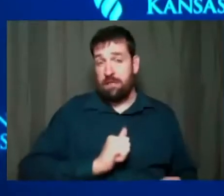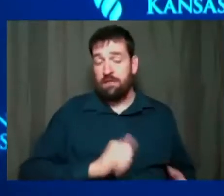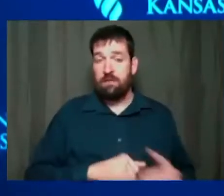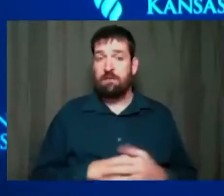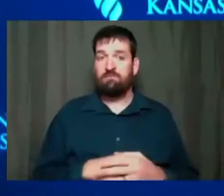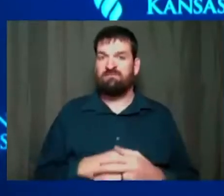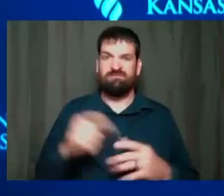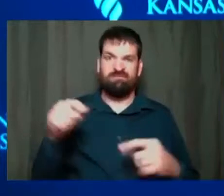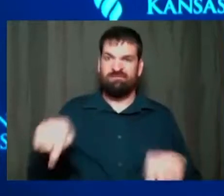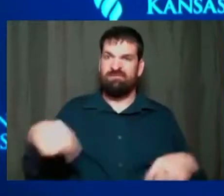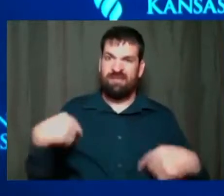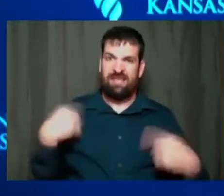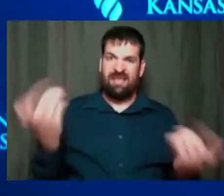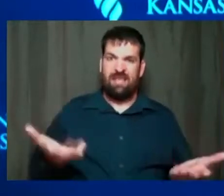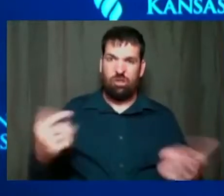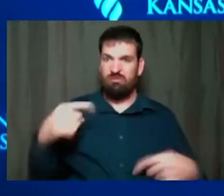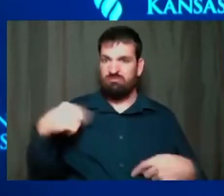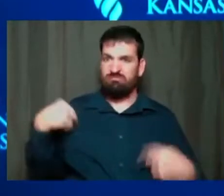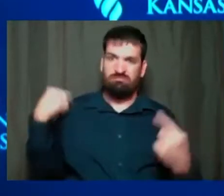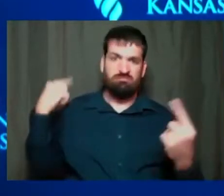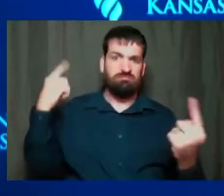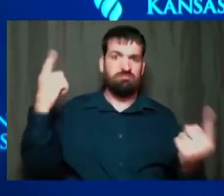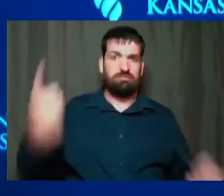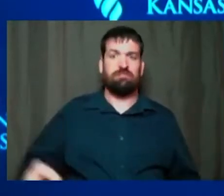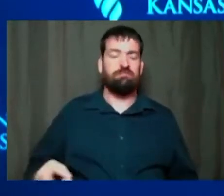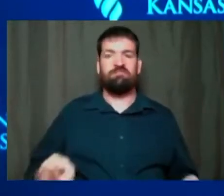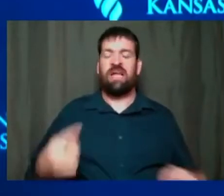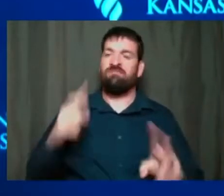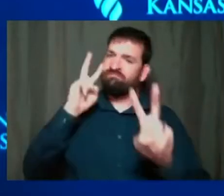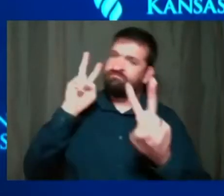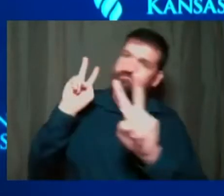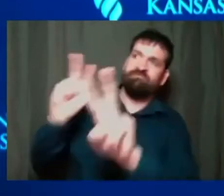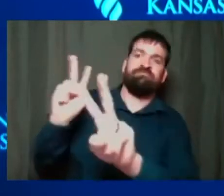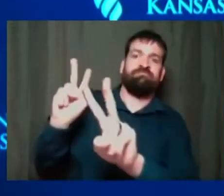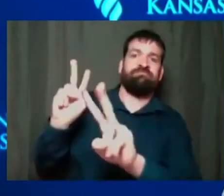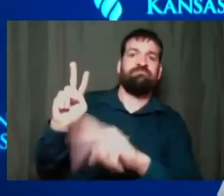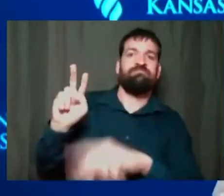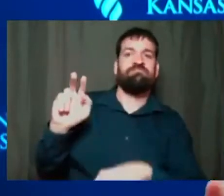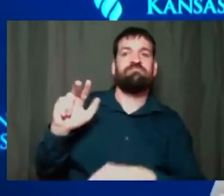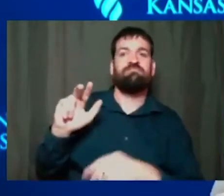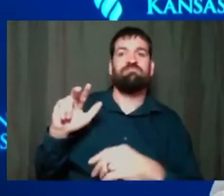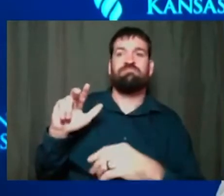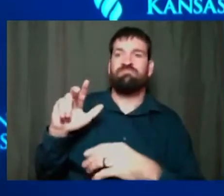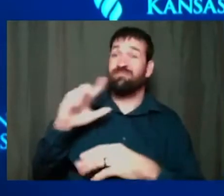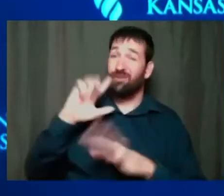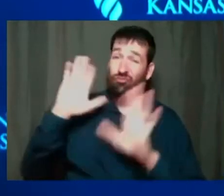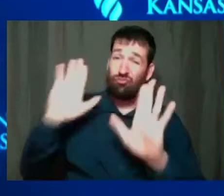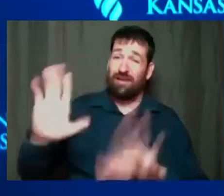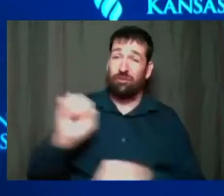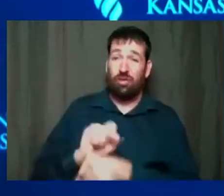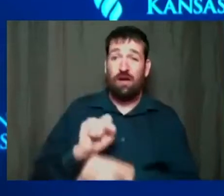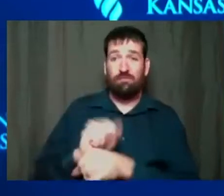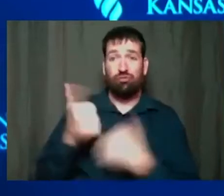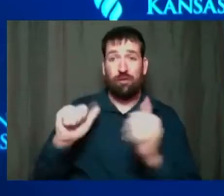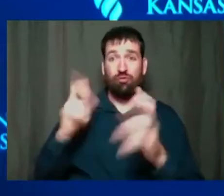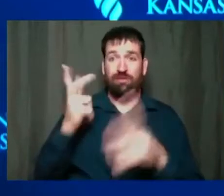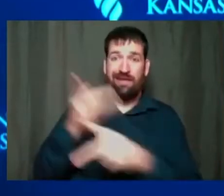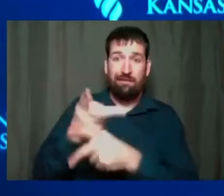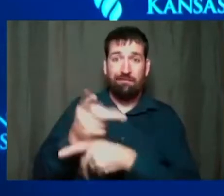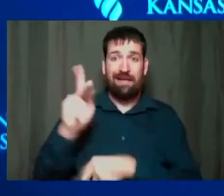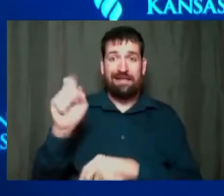long time, and I think the world of him, and I thought he did a wonderful job trying to help keep Kansans safe during this pandemic,